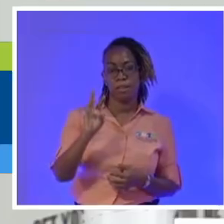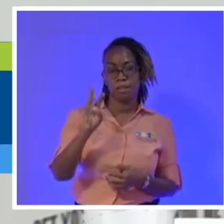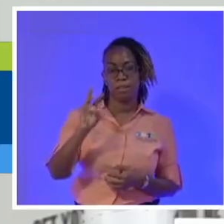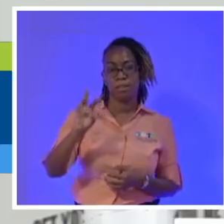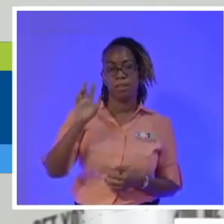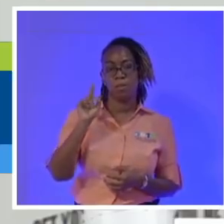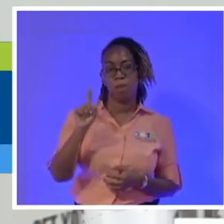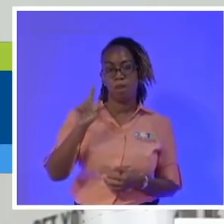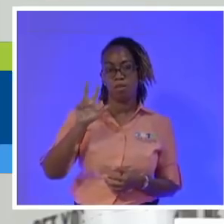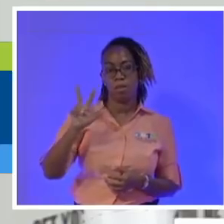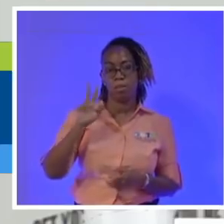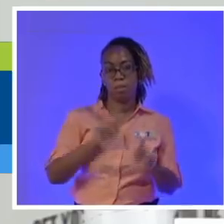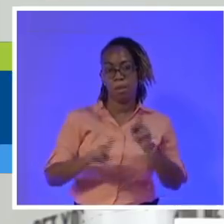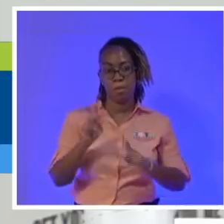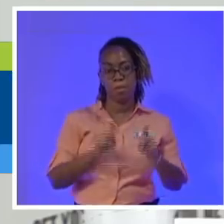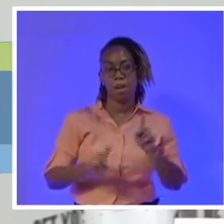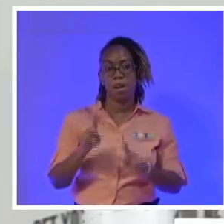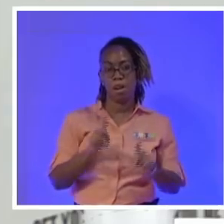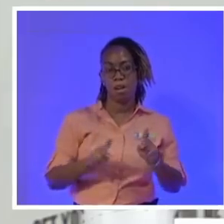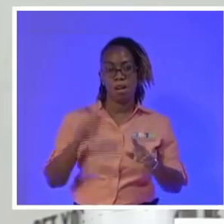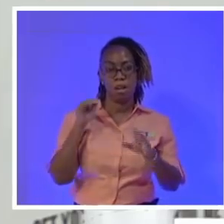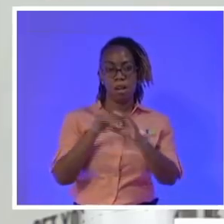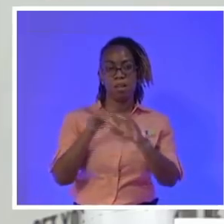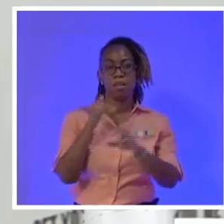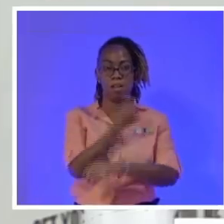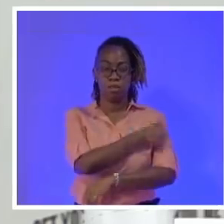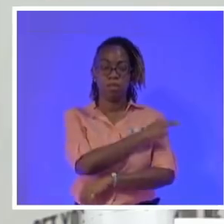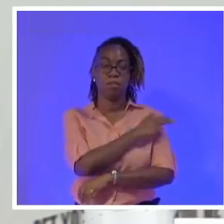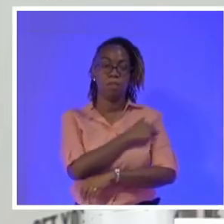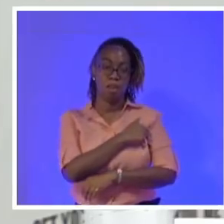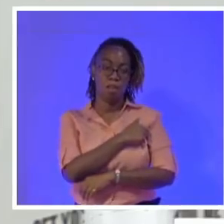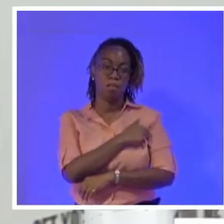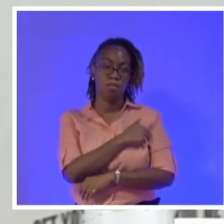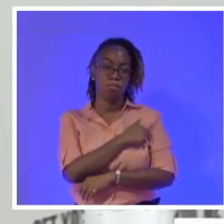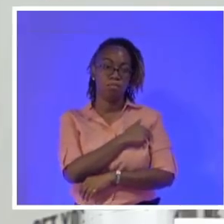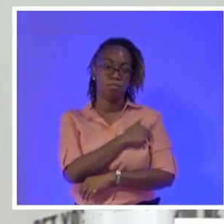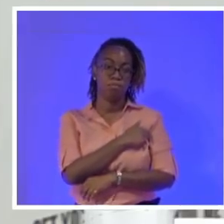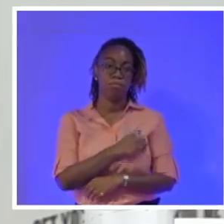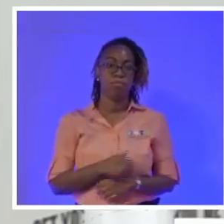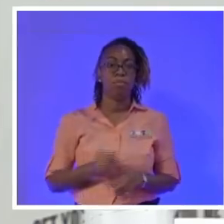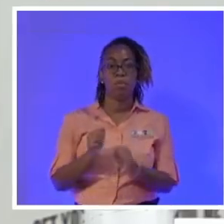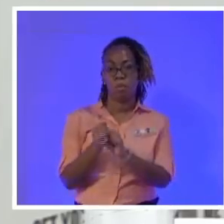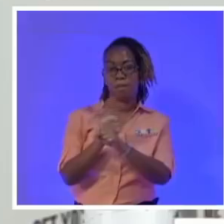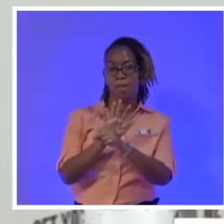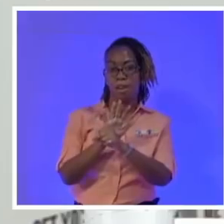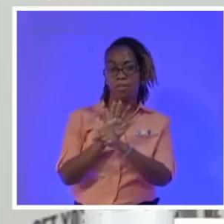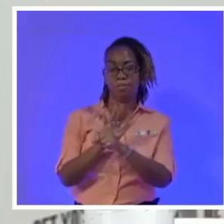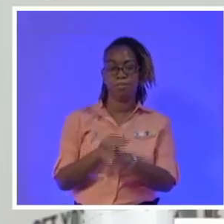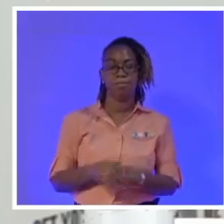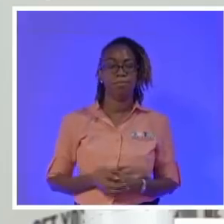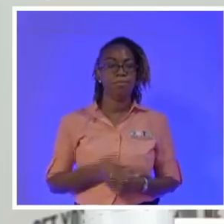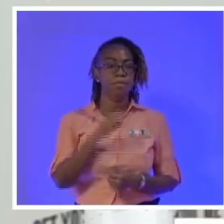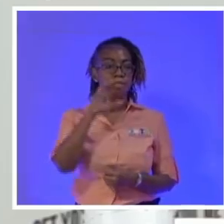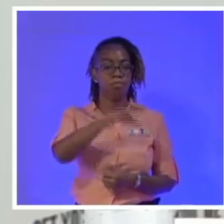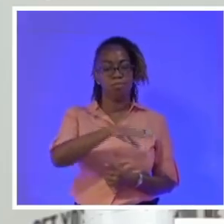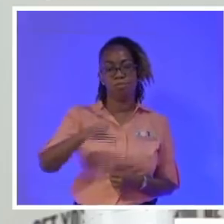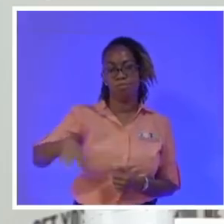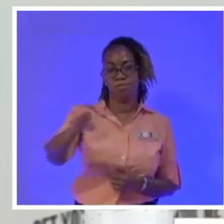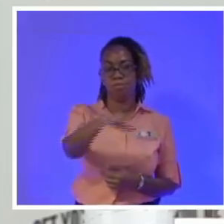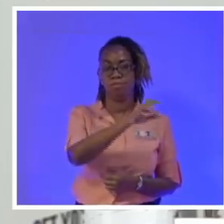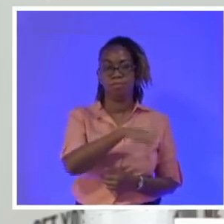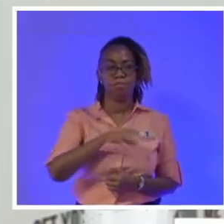613 persons hospitalized in the parallel healthcare system across Trinidad and Tobago.